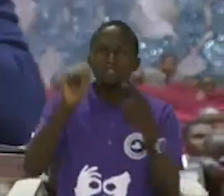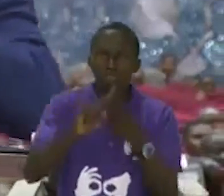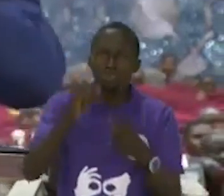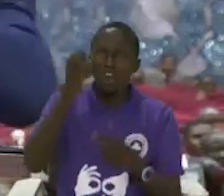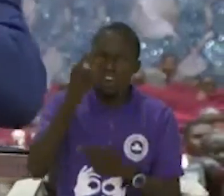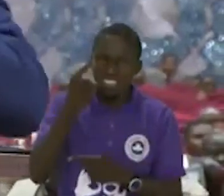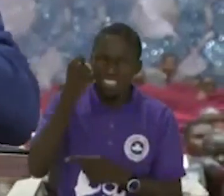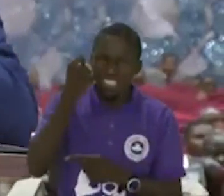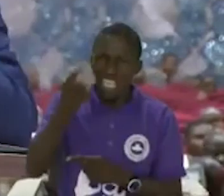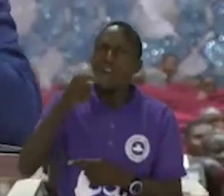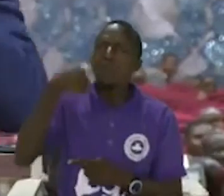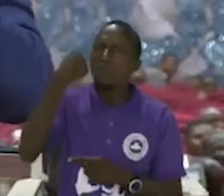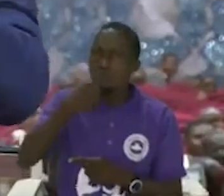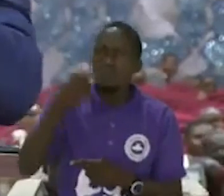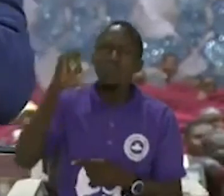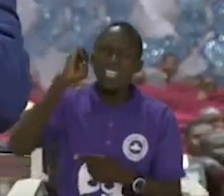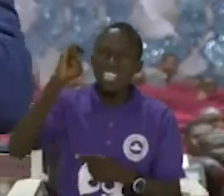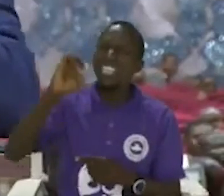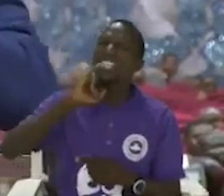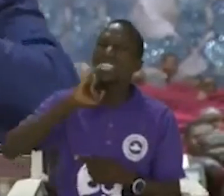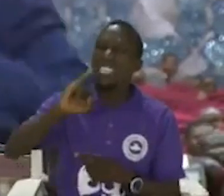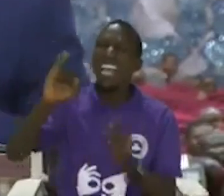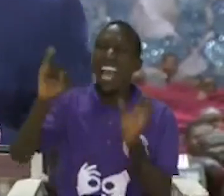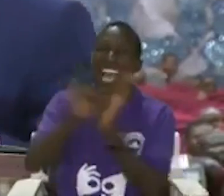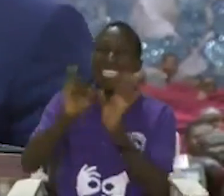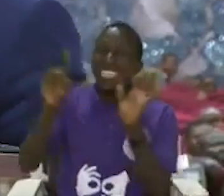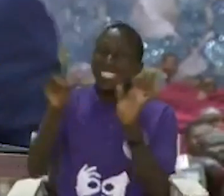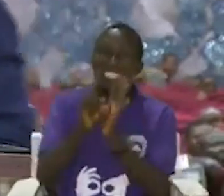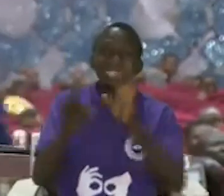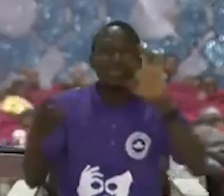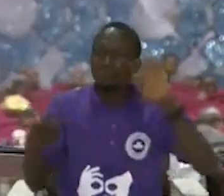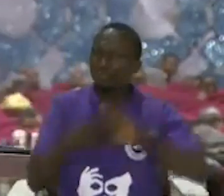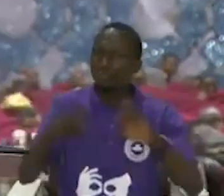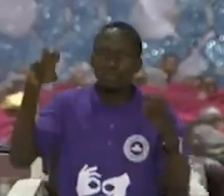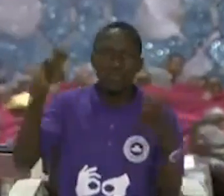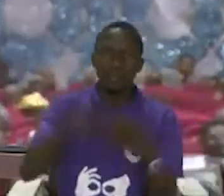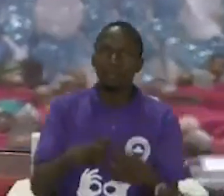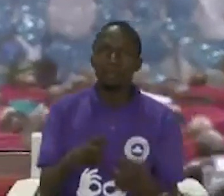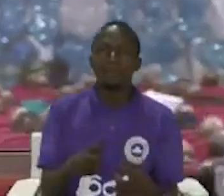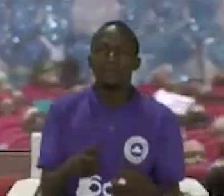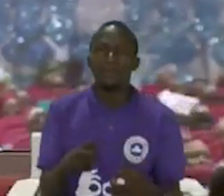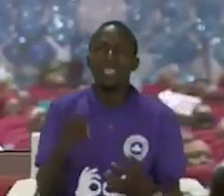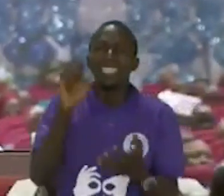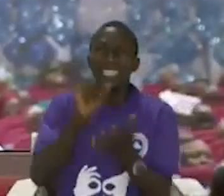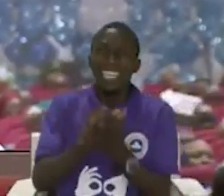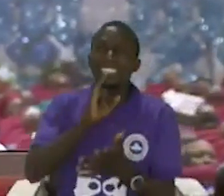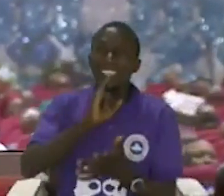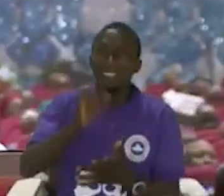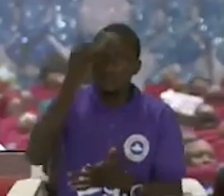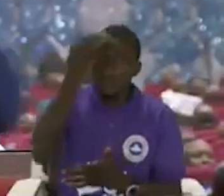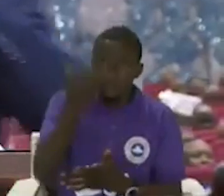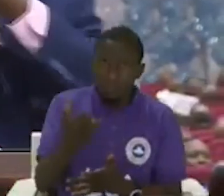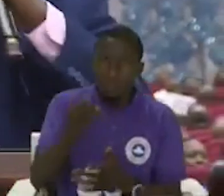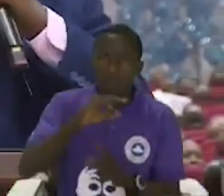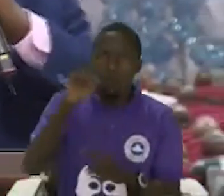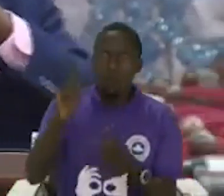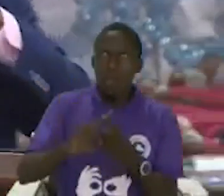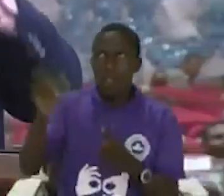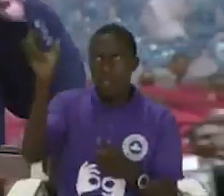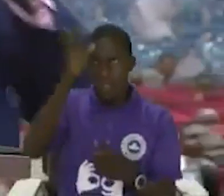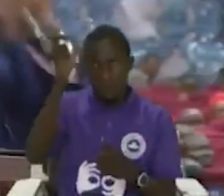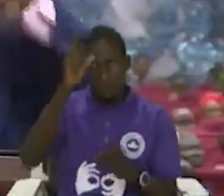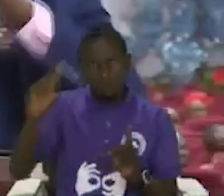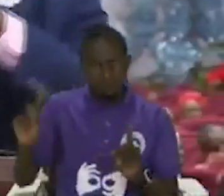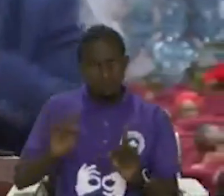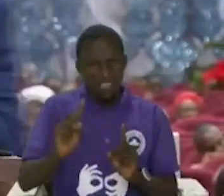understanding of who he is. Identity crisis. And that was why when the devil came,